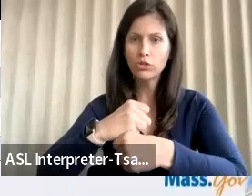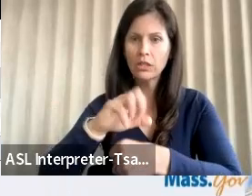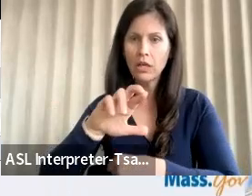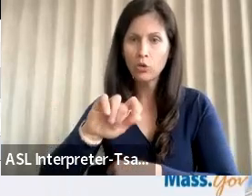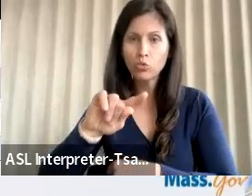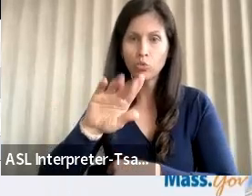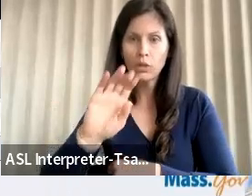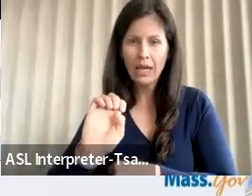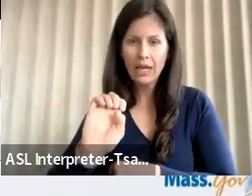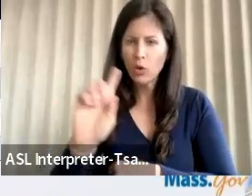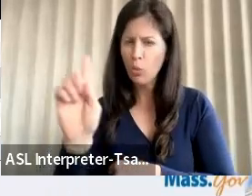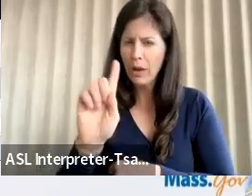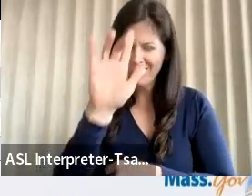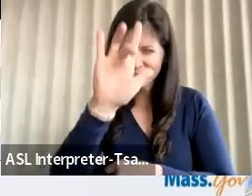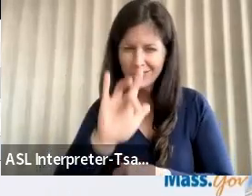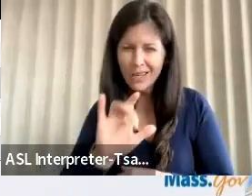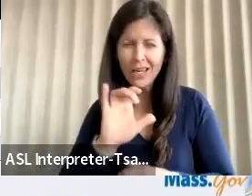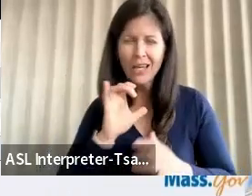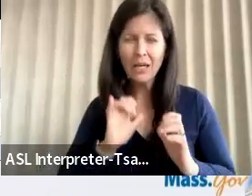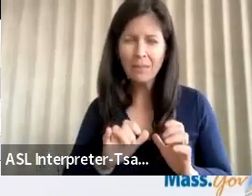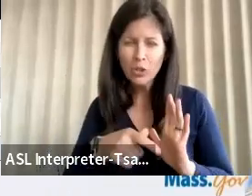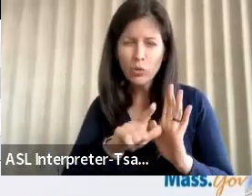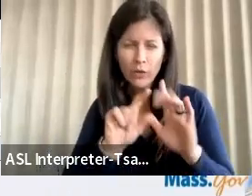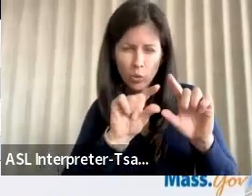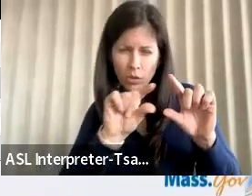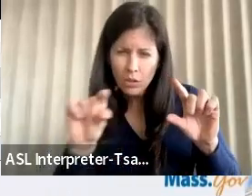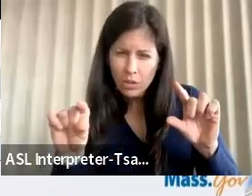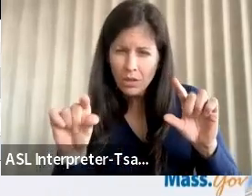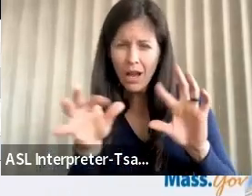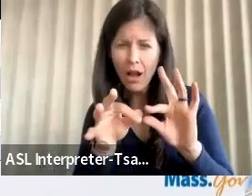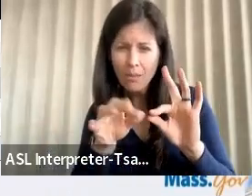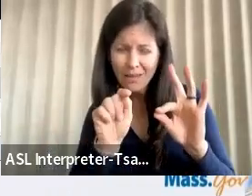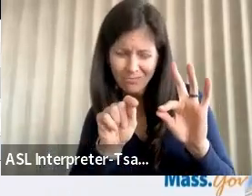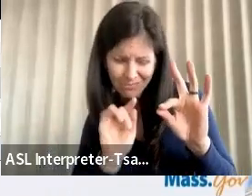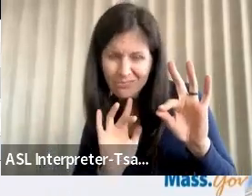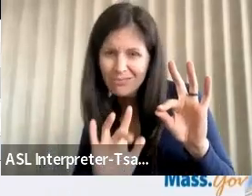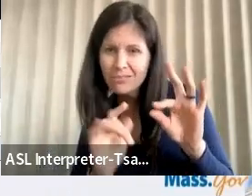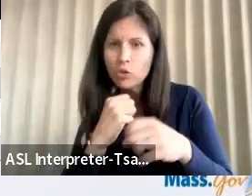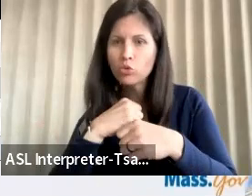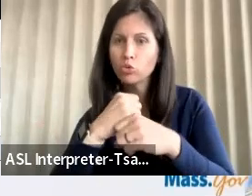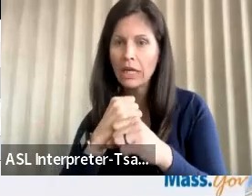under the Commissioner's Review and Comment heading.